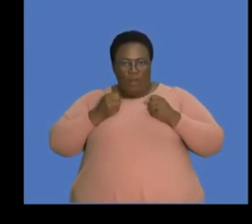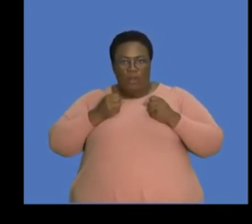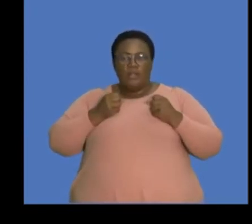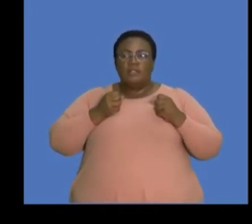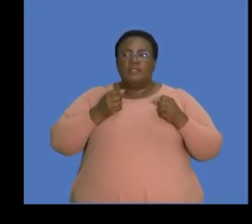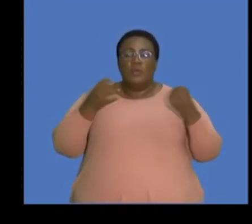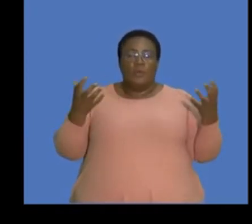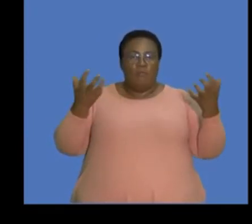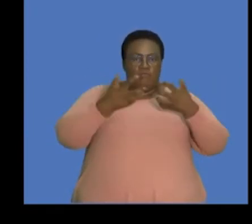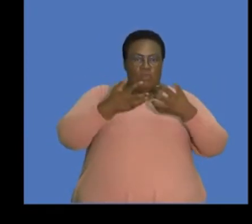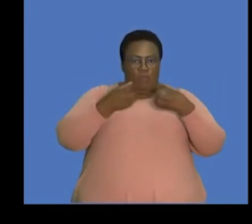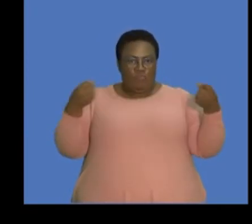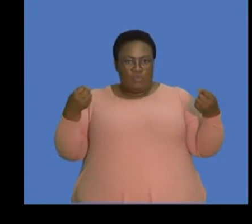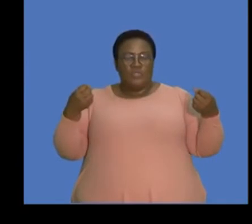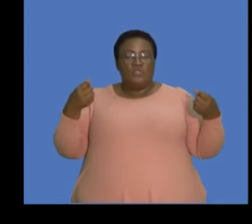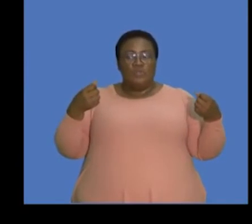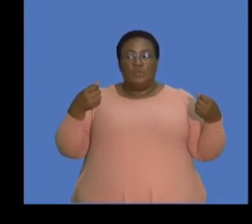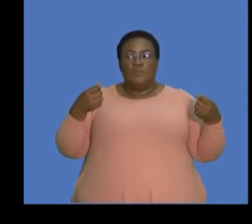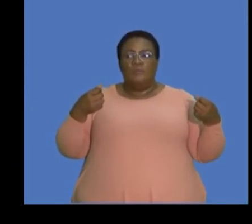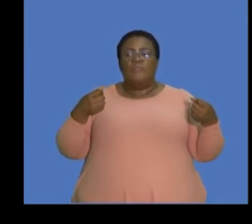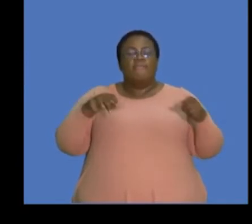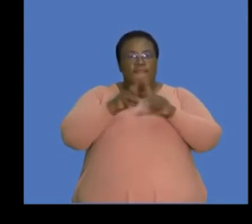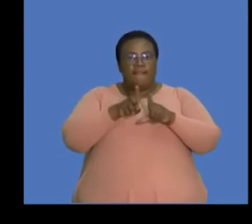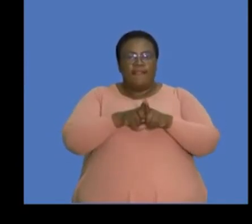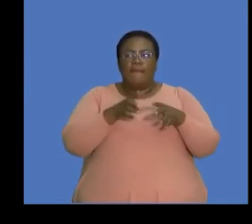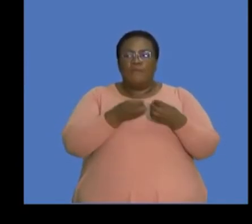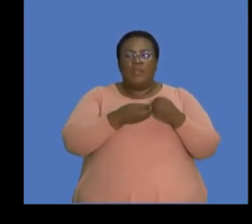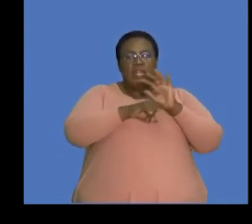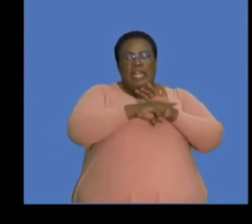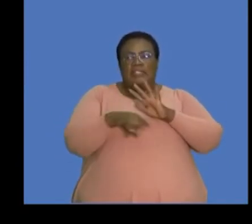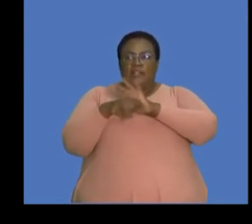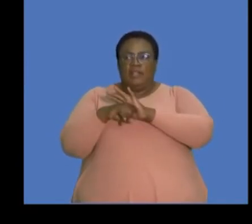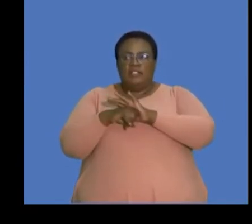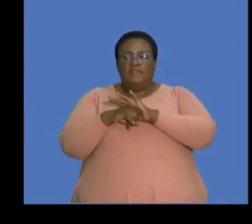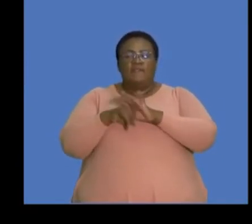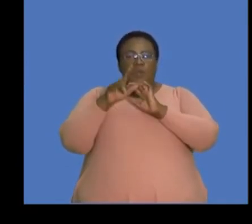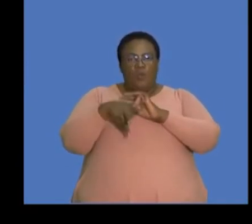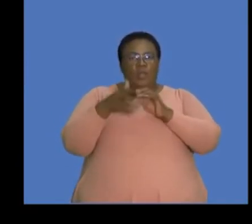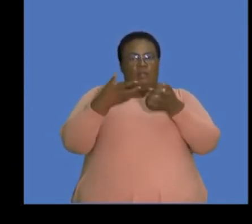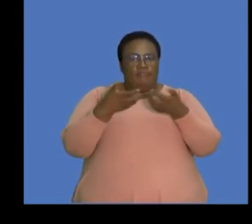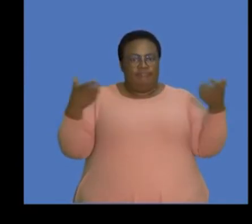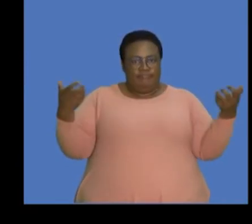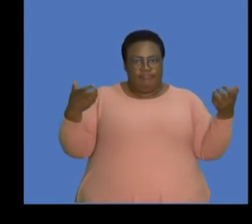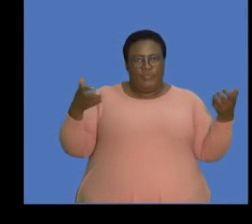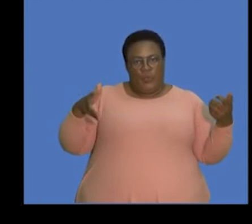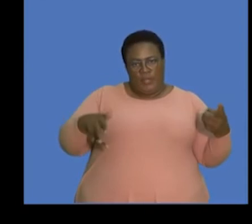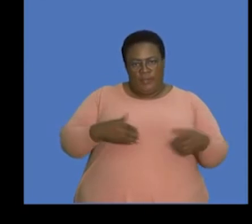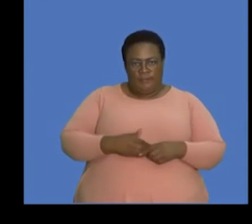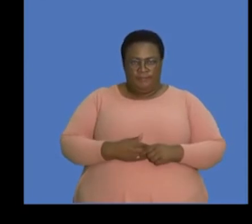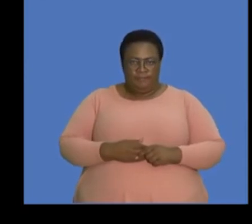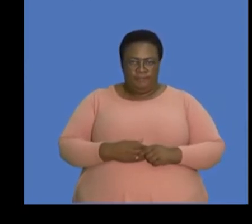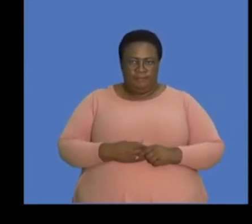together. And this can also be a similar case with the negative charges. They also exert an electrostatic force